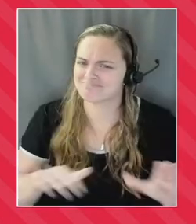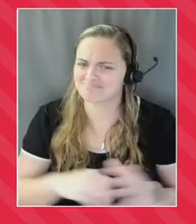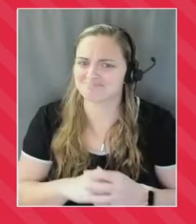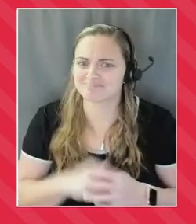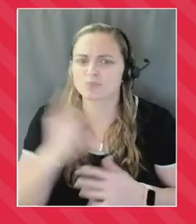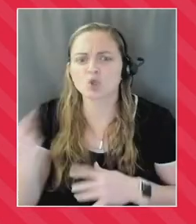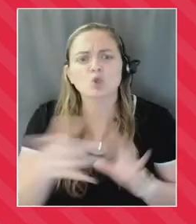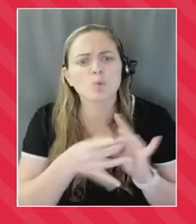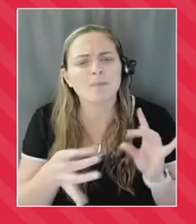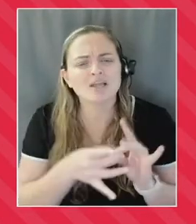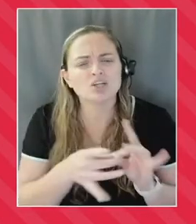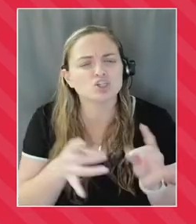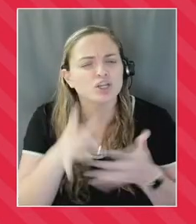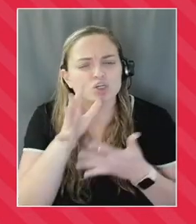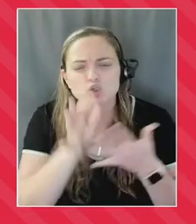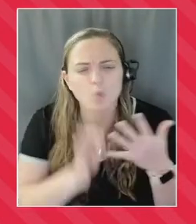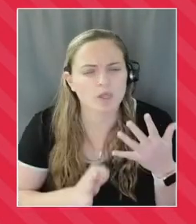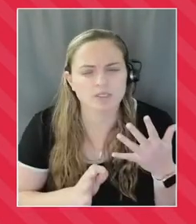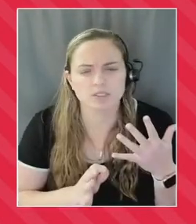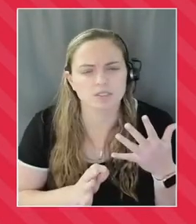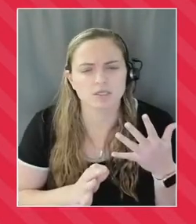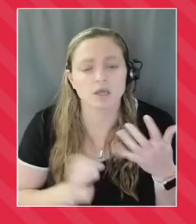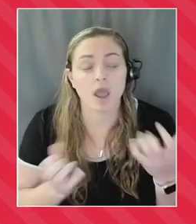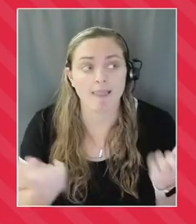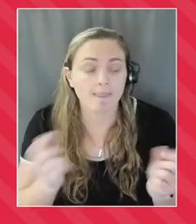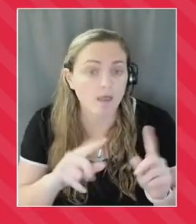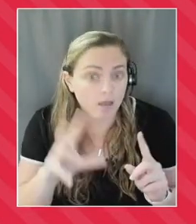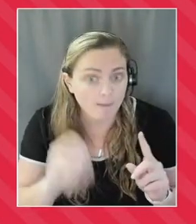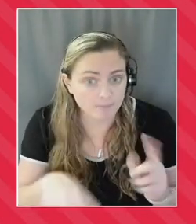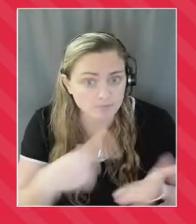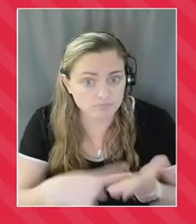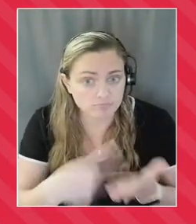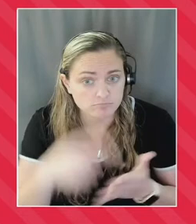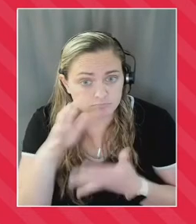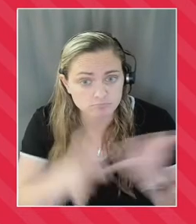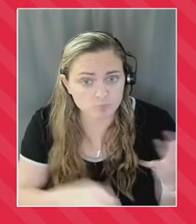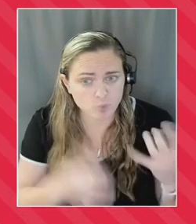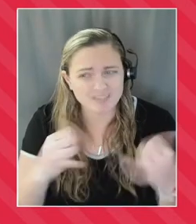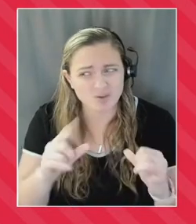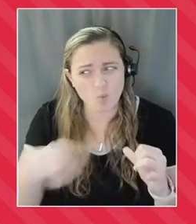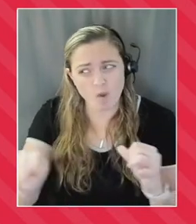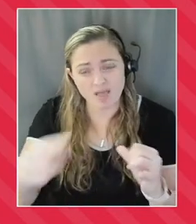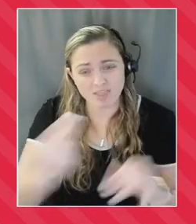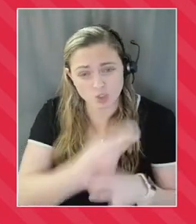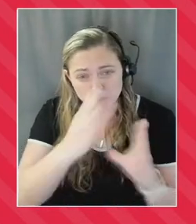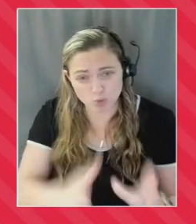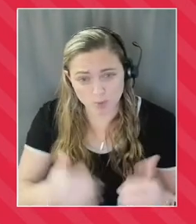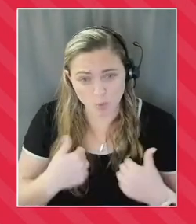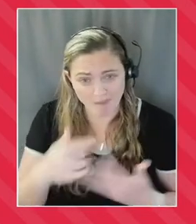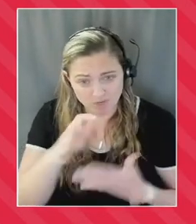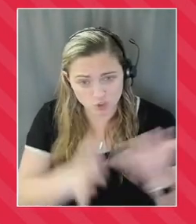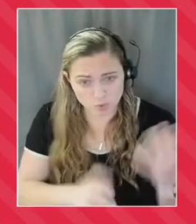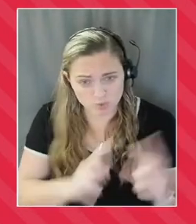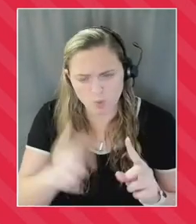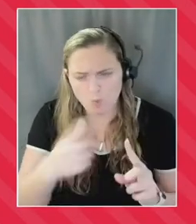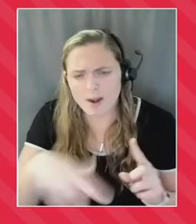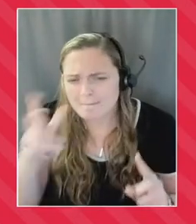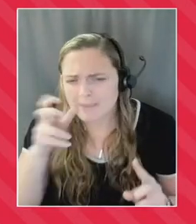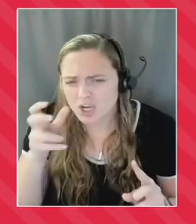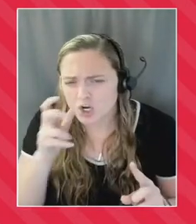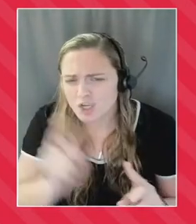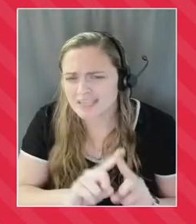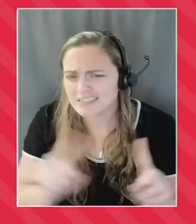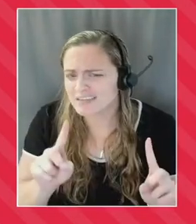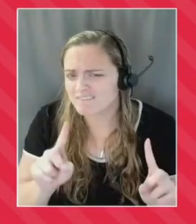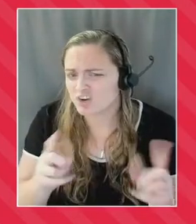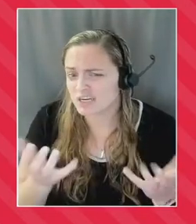mentioned choice, and so many times companies talk about choice and we still want to give consumers choice. But I think what I'm hearing is different here